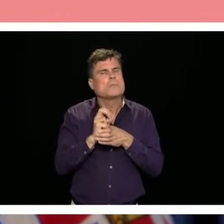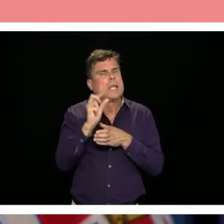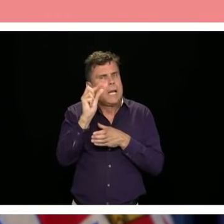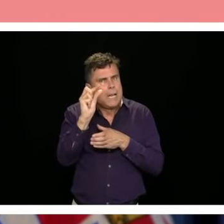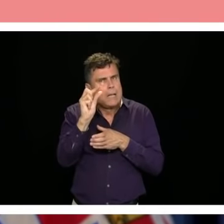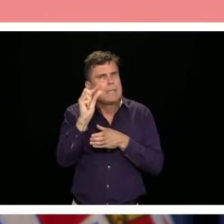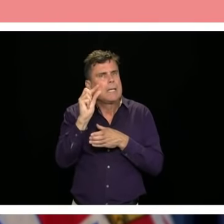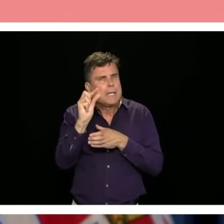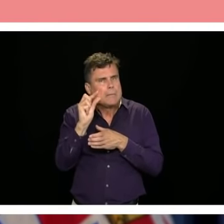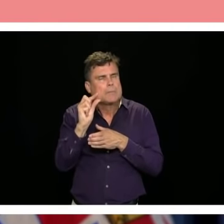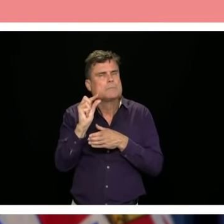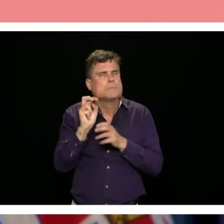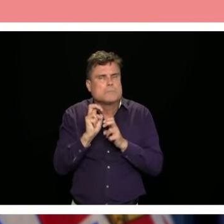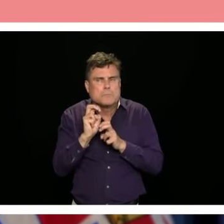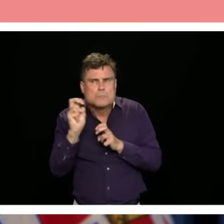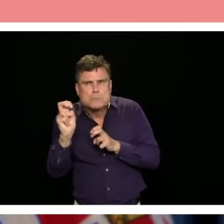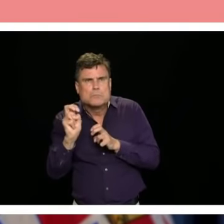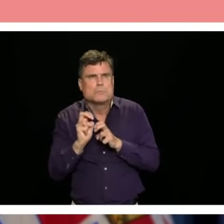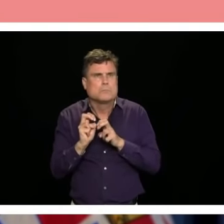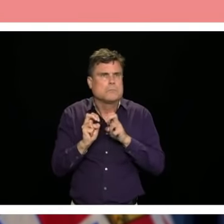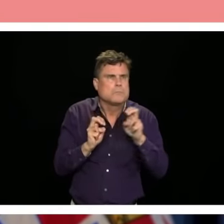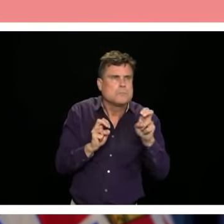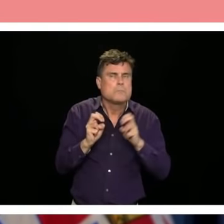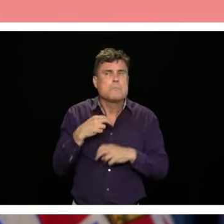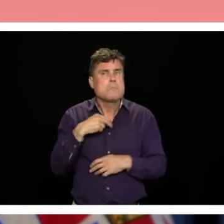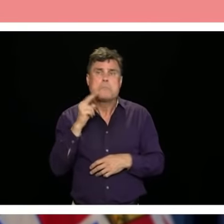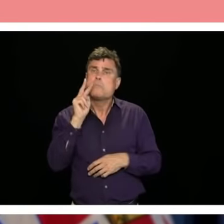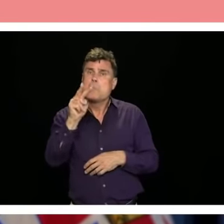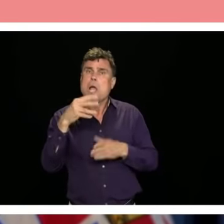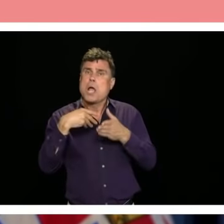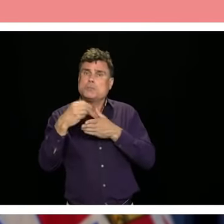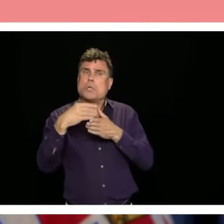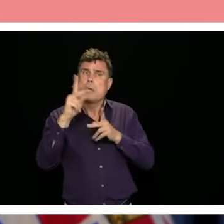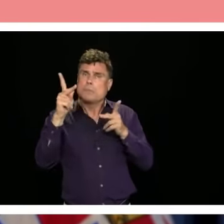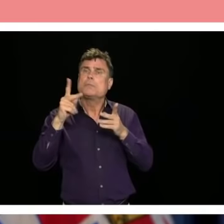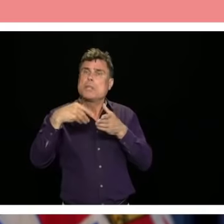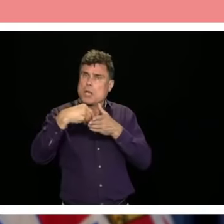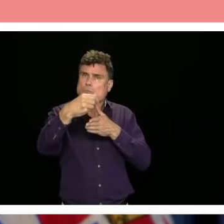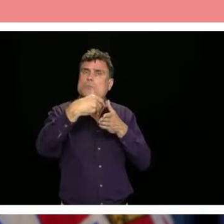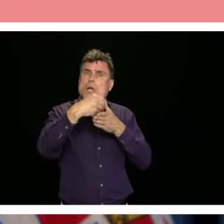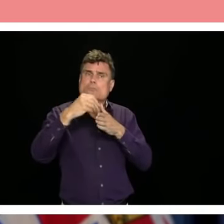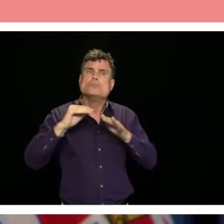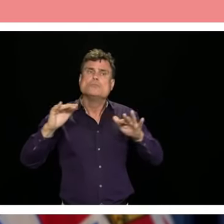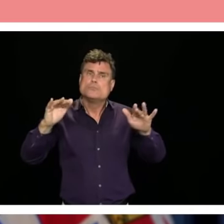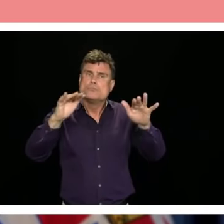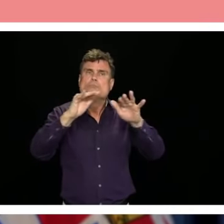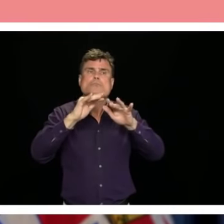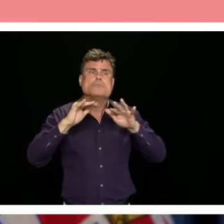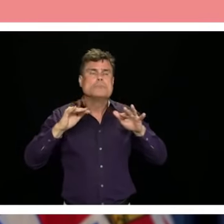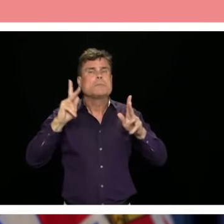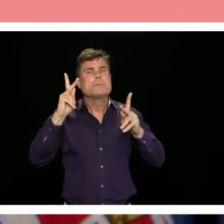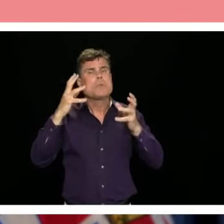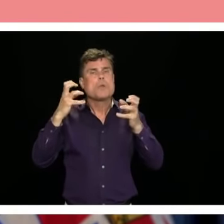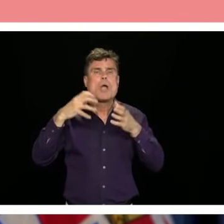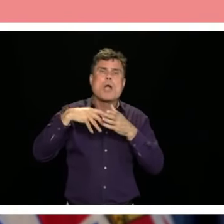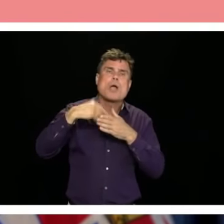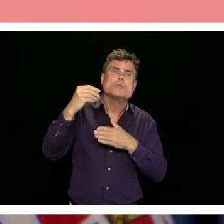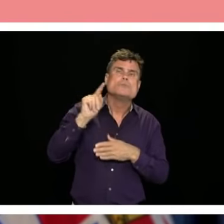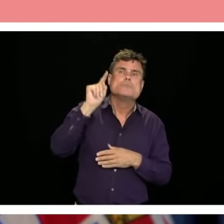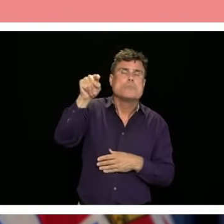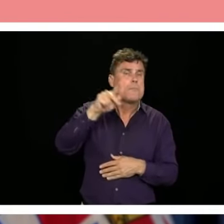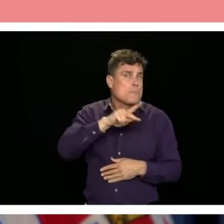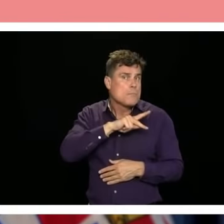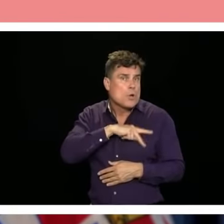I think what I've seen is a slow, steady increase, and it doesn't surprise me so much as